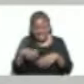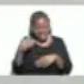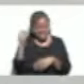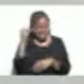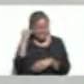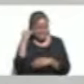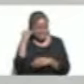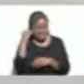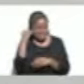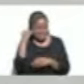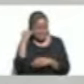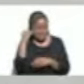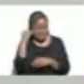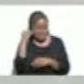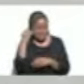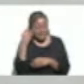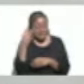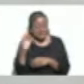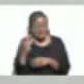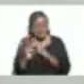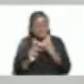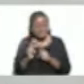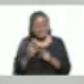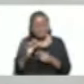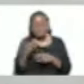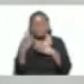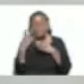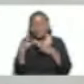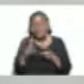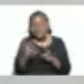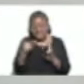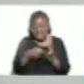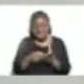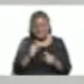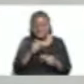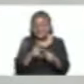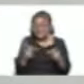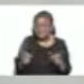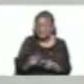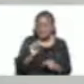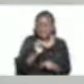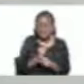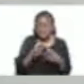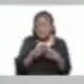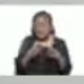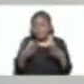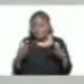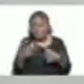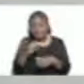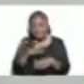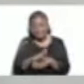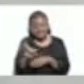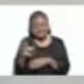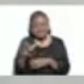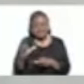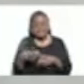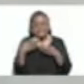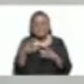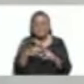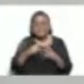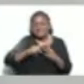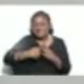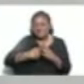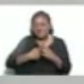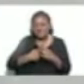our citizenry of the way this place works. It's a massive undertaking, but he's committed to launching an aggressive